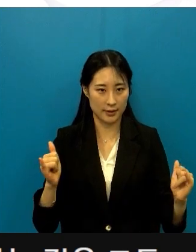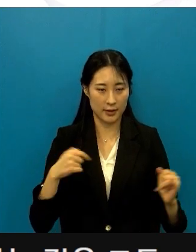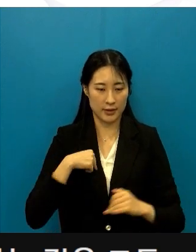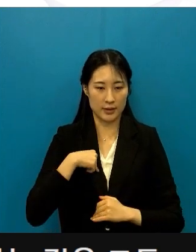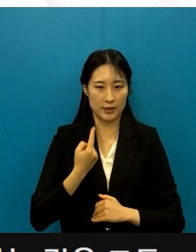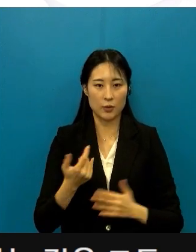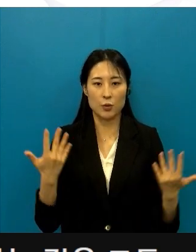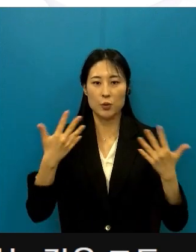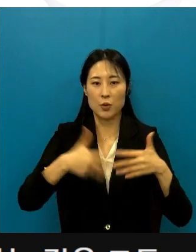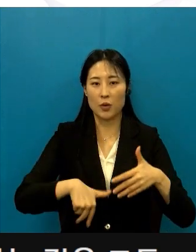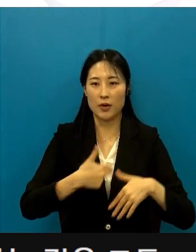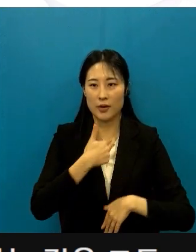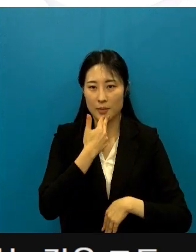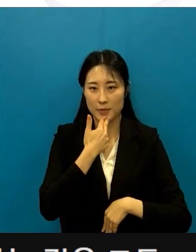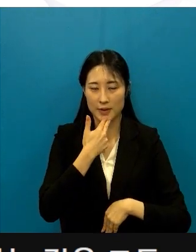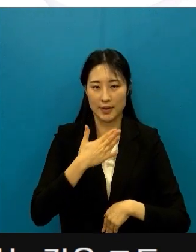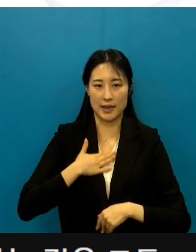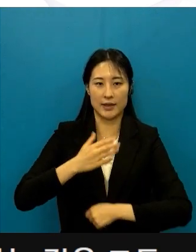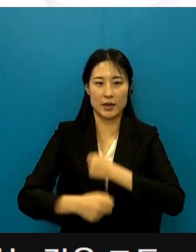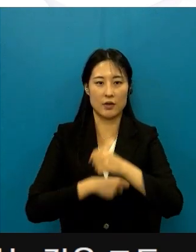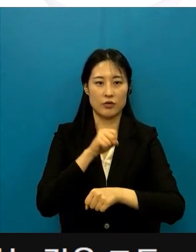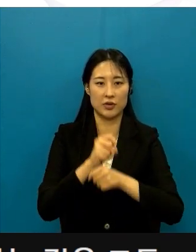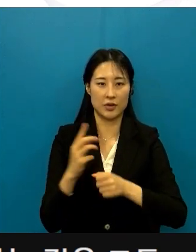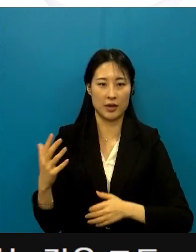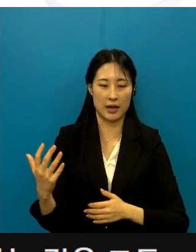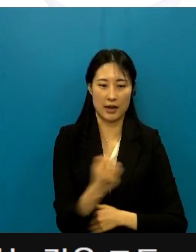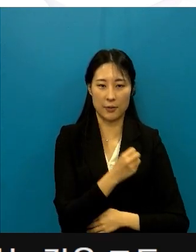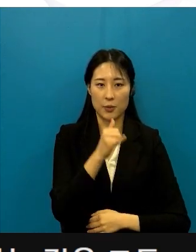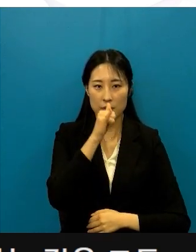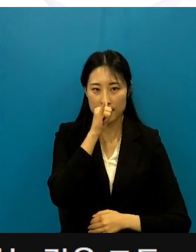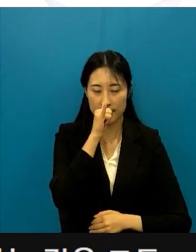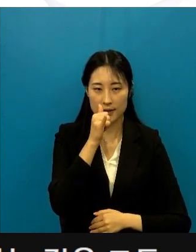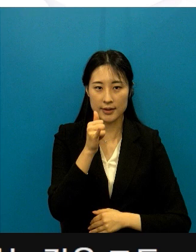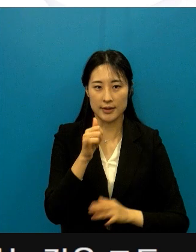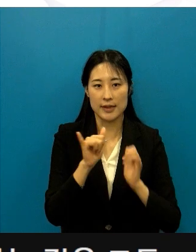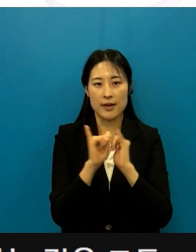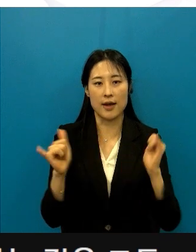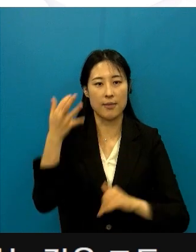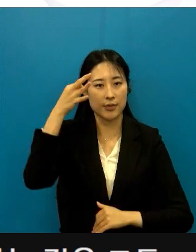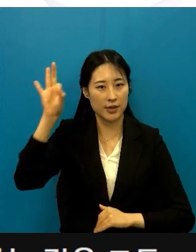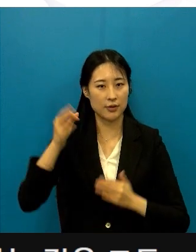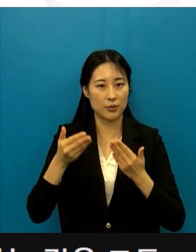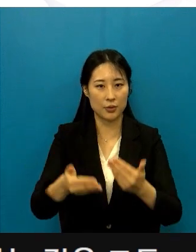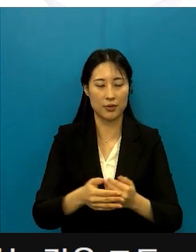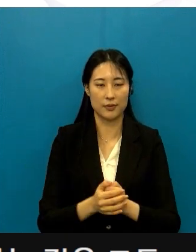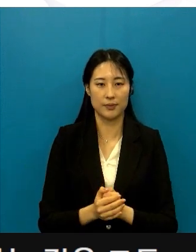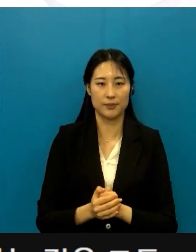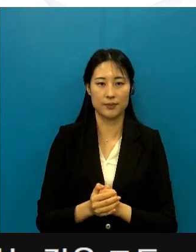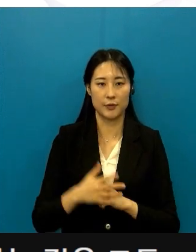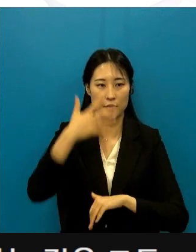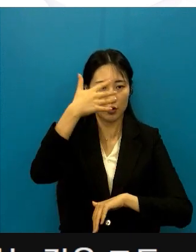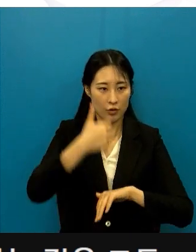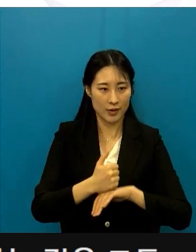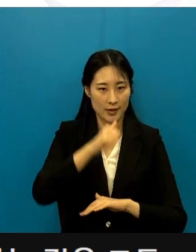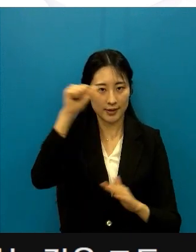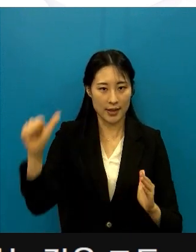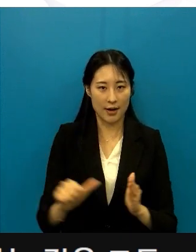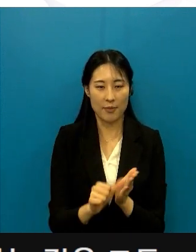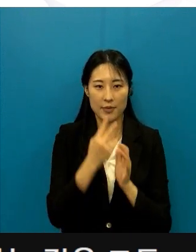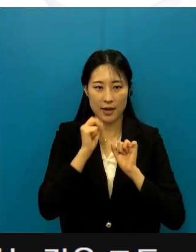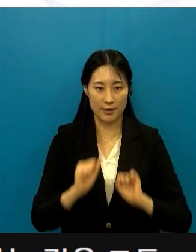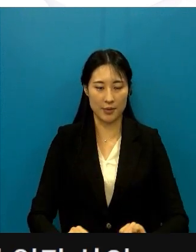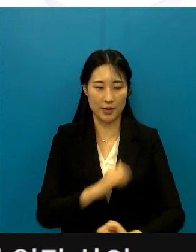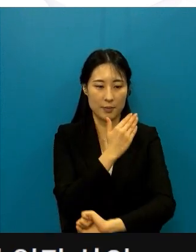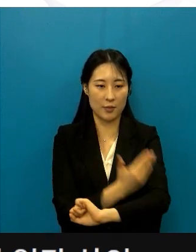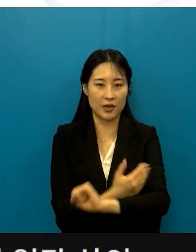autonomy. It is a basic value of human life, leading to the possession of specific rights.